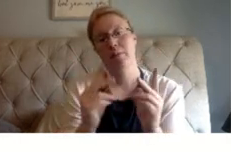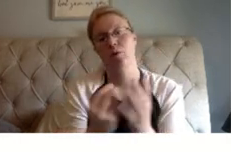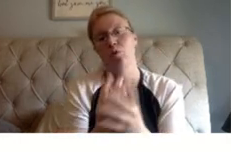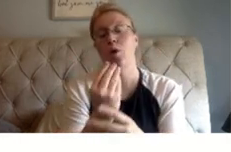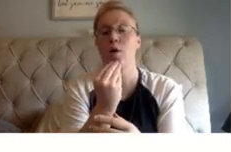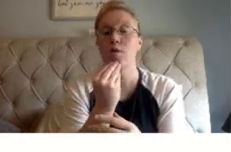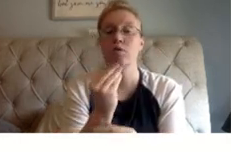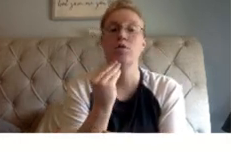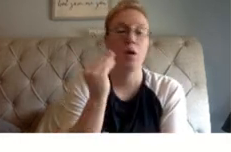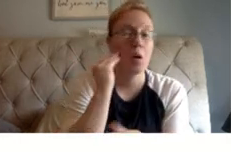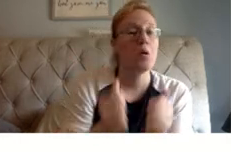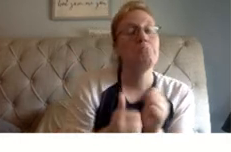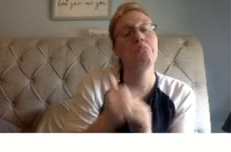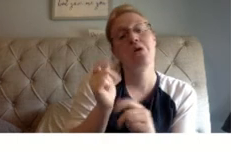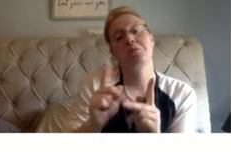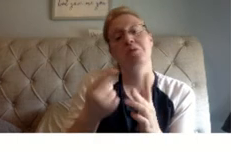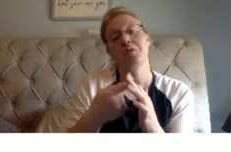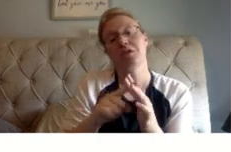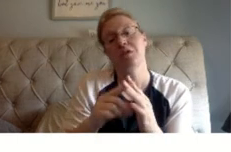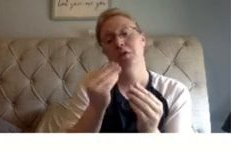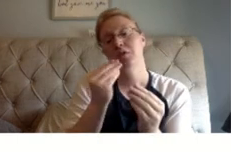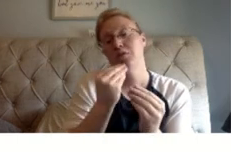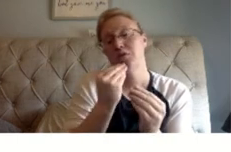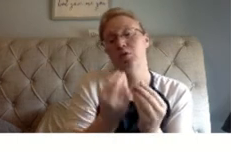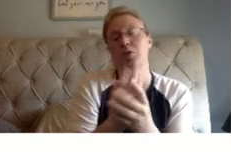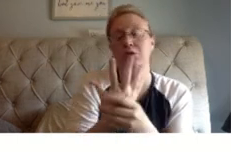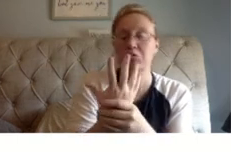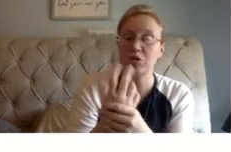at home. Most people start growing food in spring.